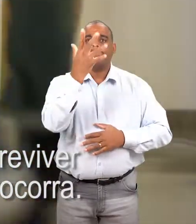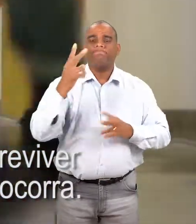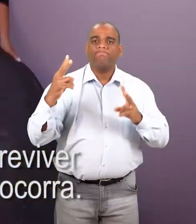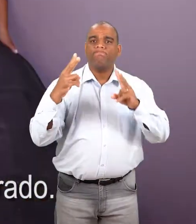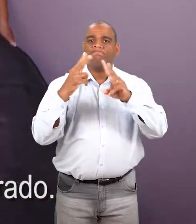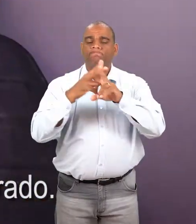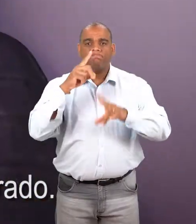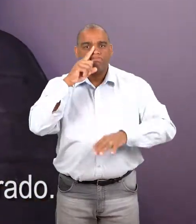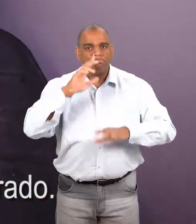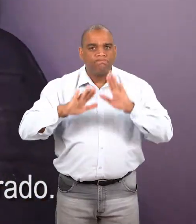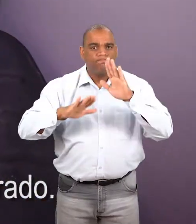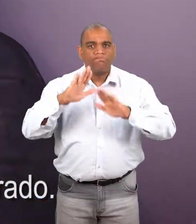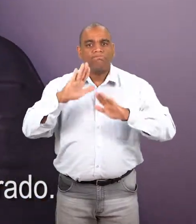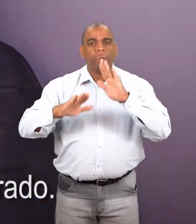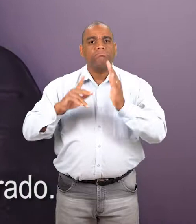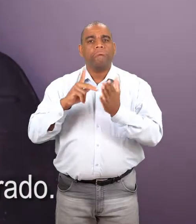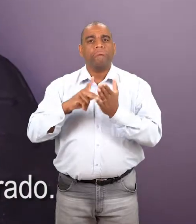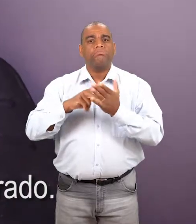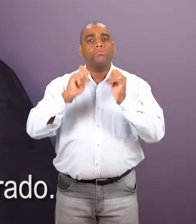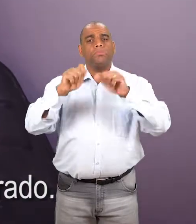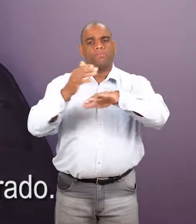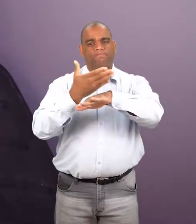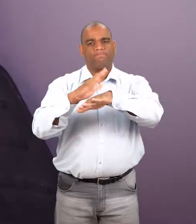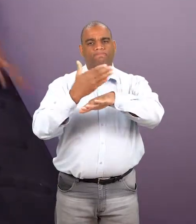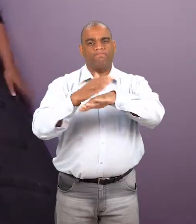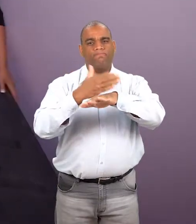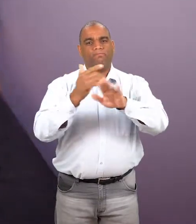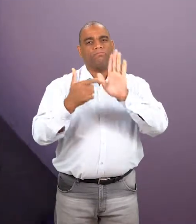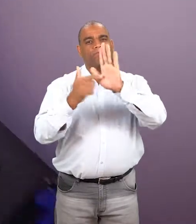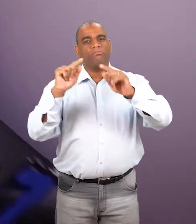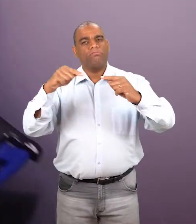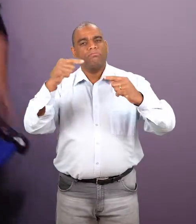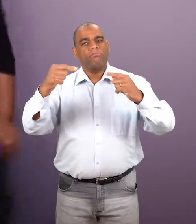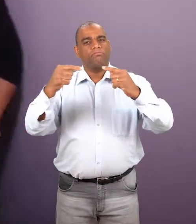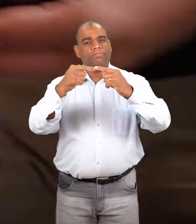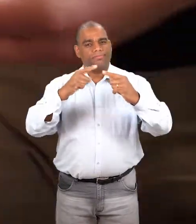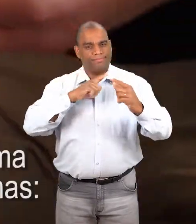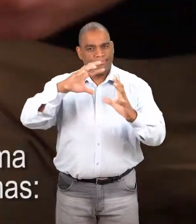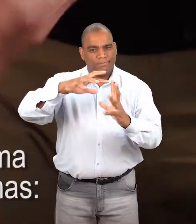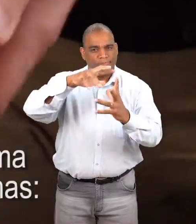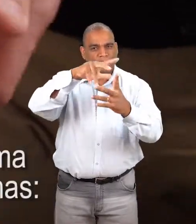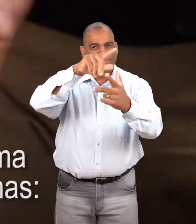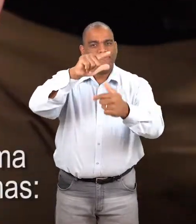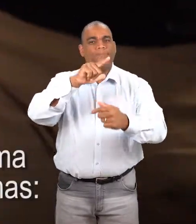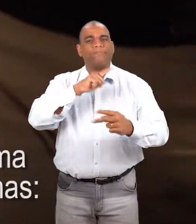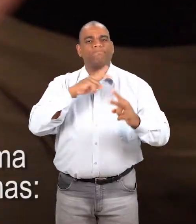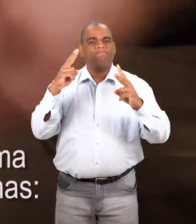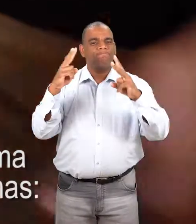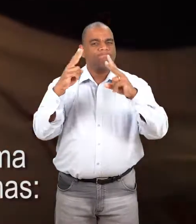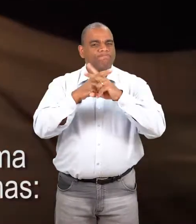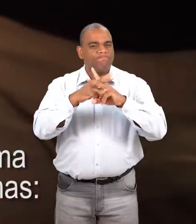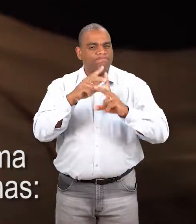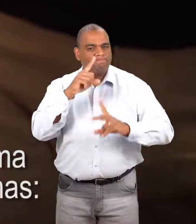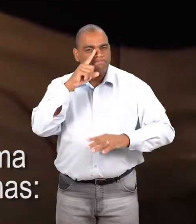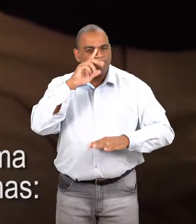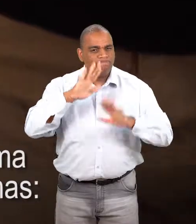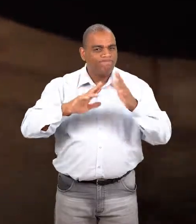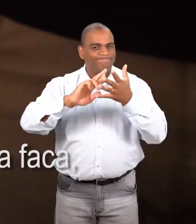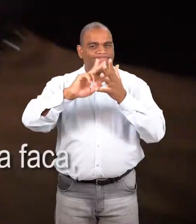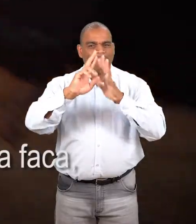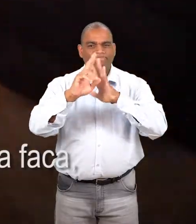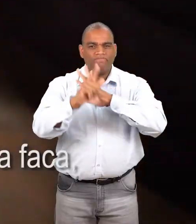occur. And that's what this training is designed to do. In today's world environment, the threat of extreme violence can come in many